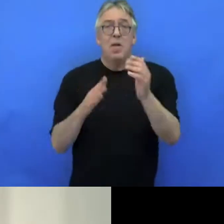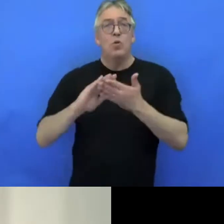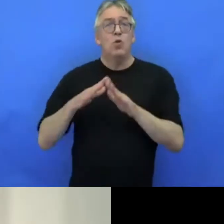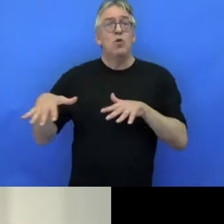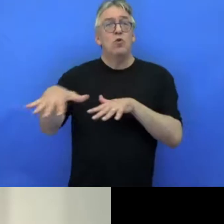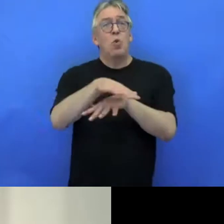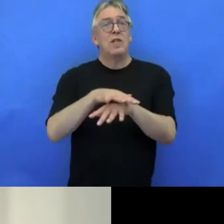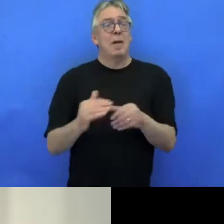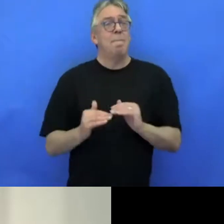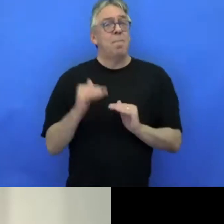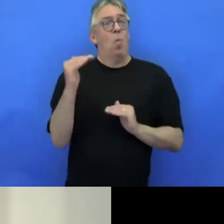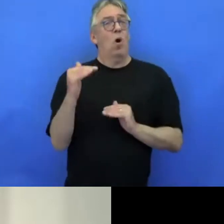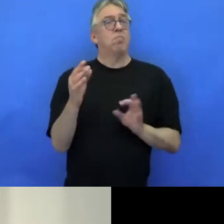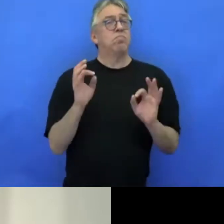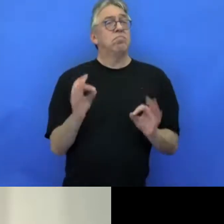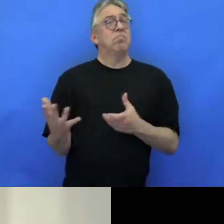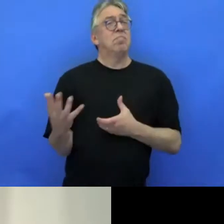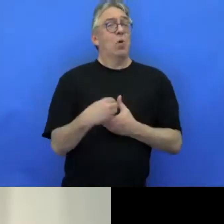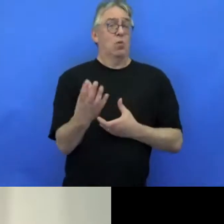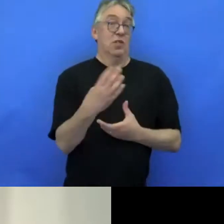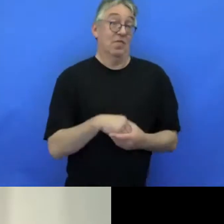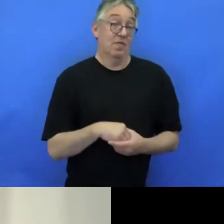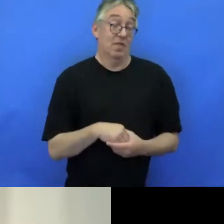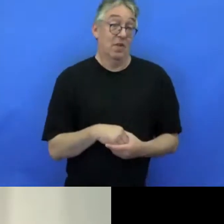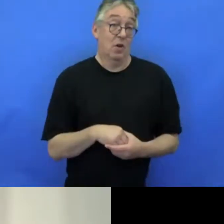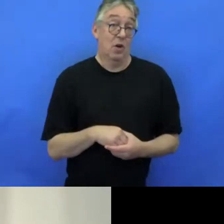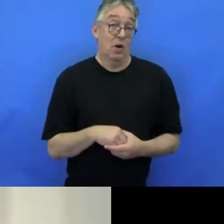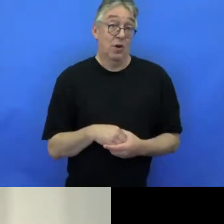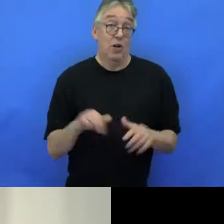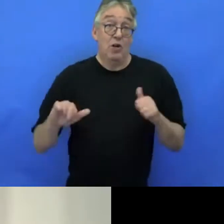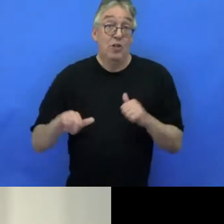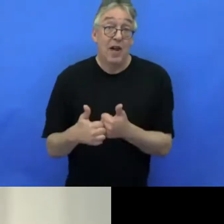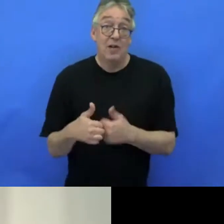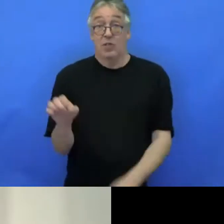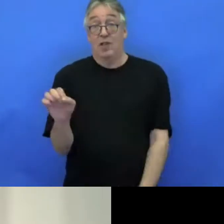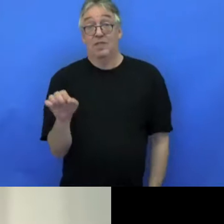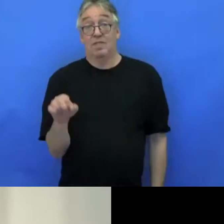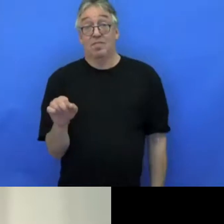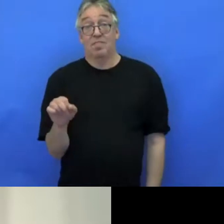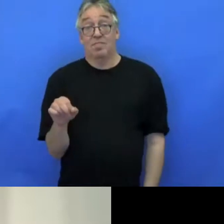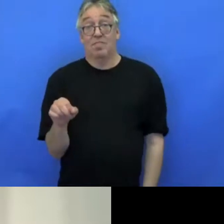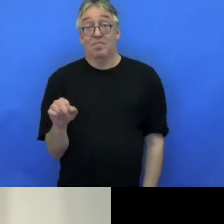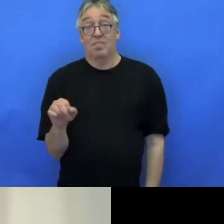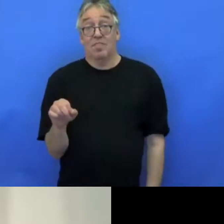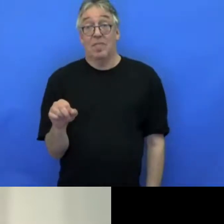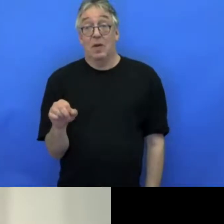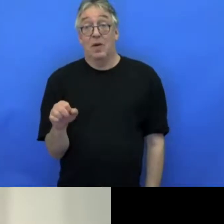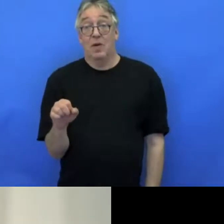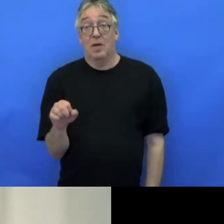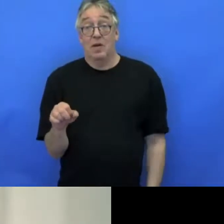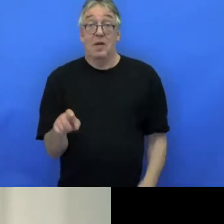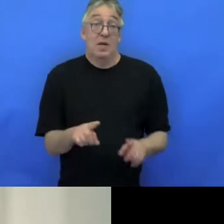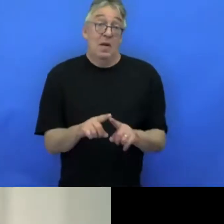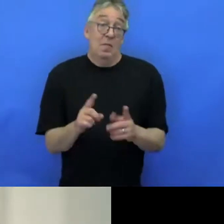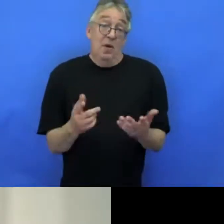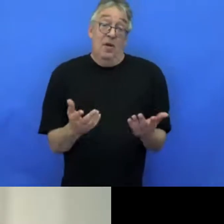you know, that's definitely challenging, but it really is a way